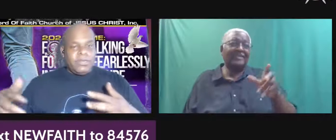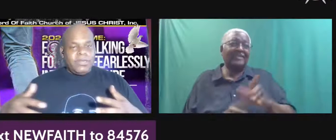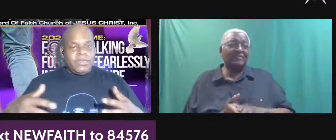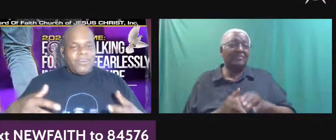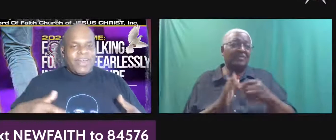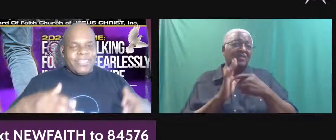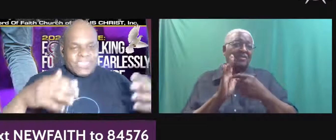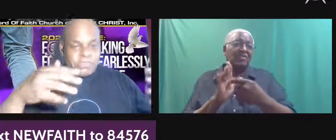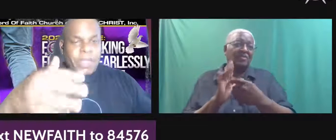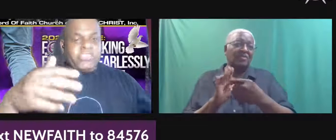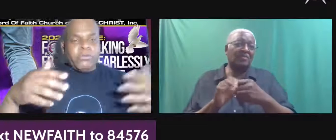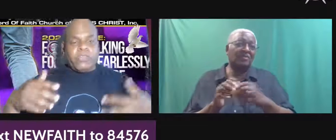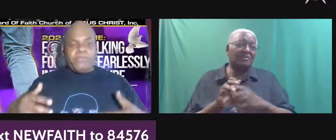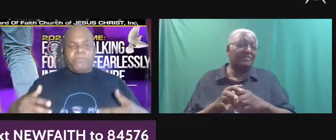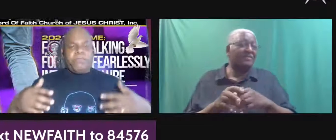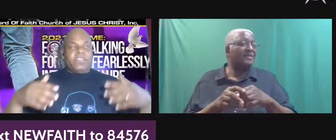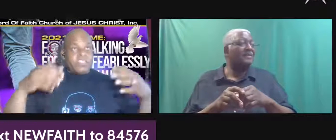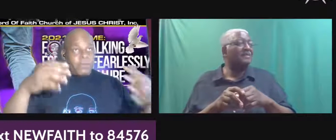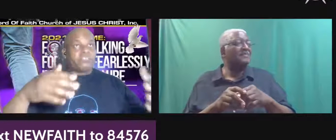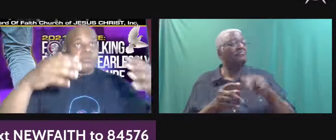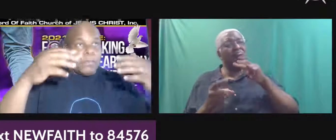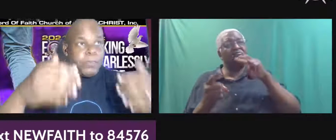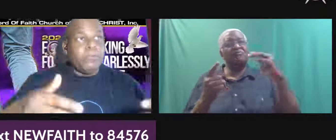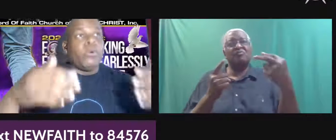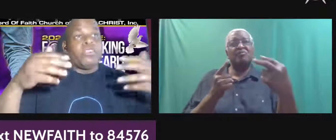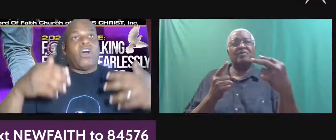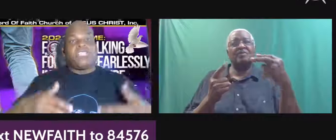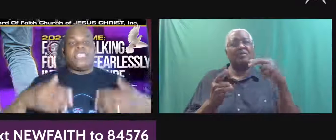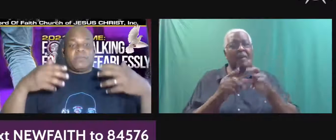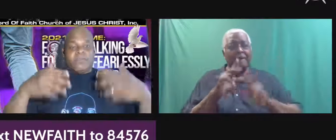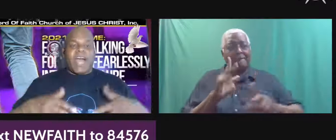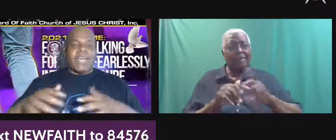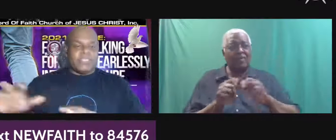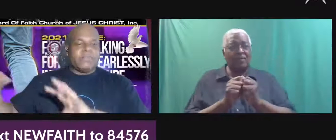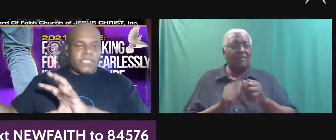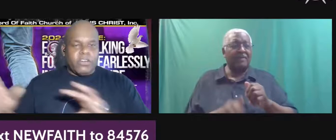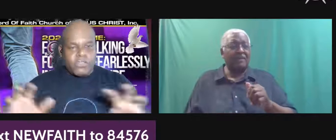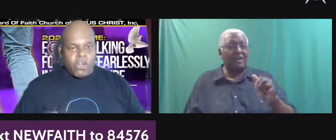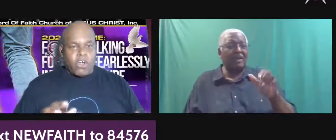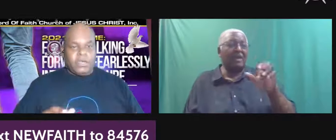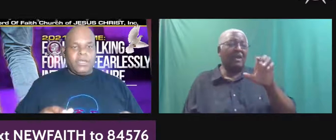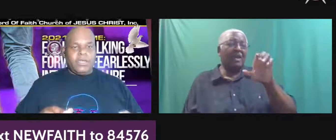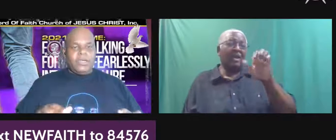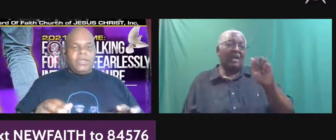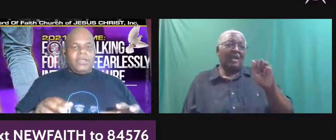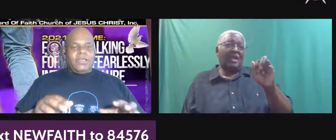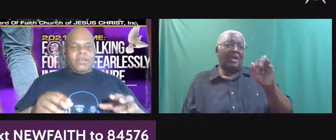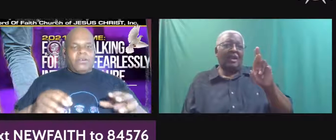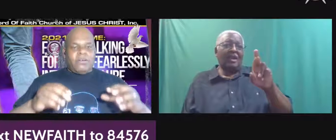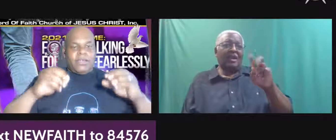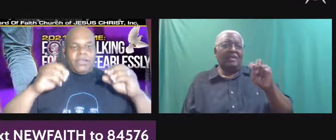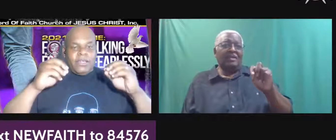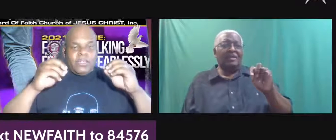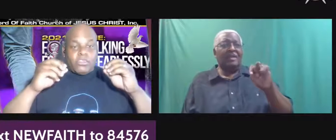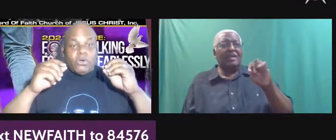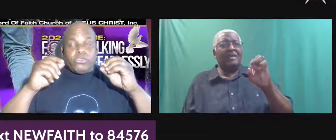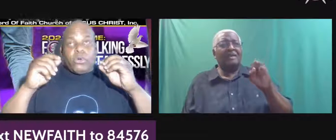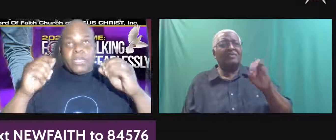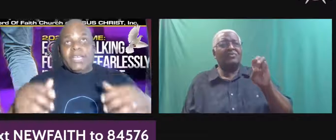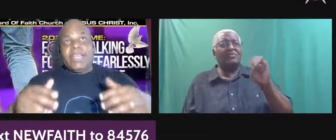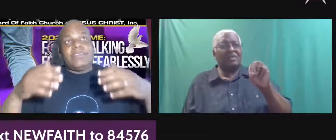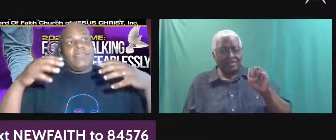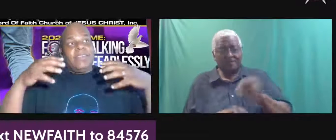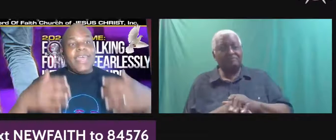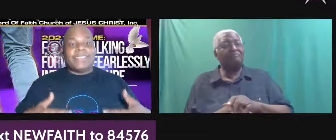spectrum, right? The spectrum that people with autism find themselves on, right?